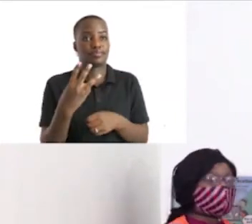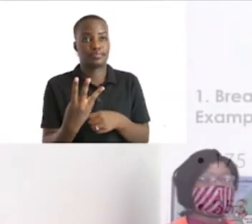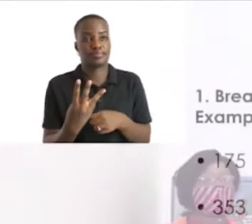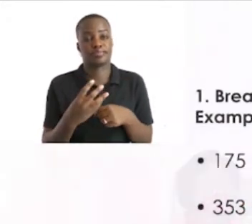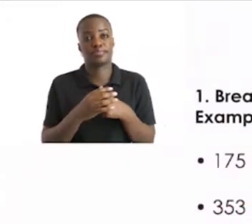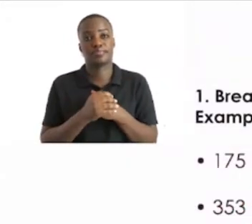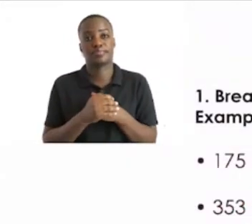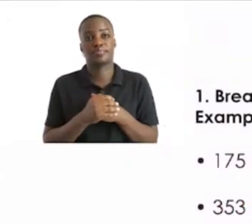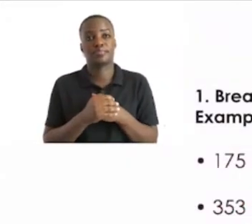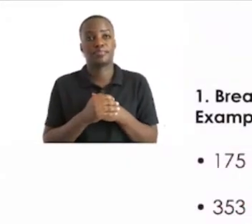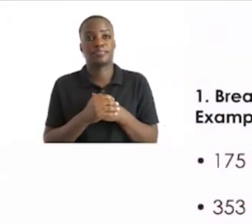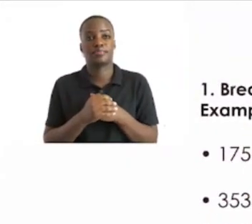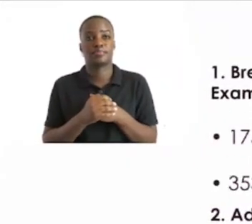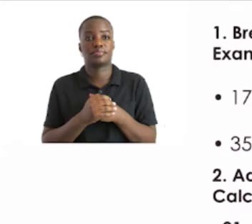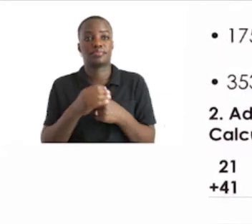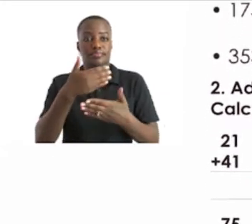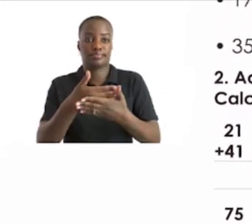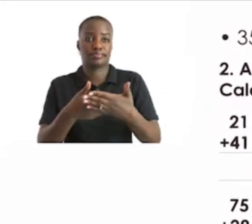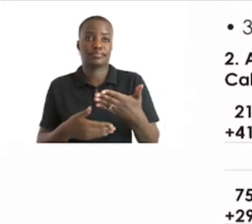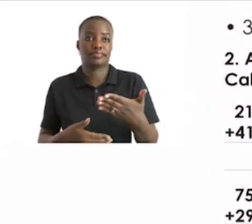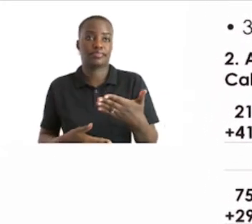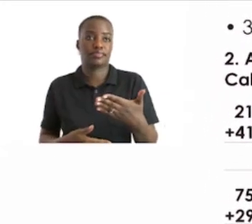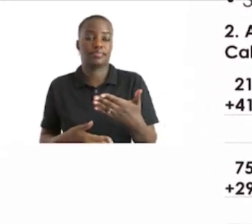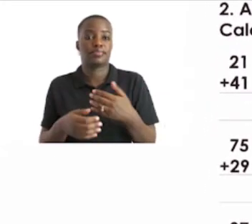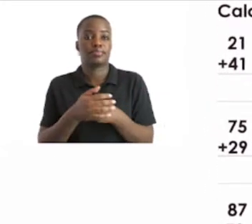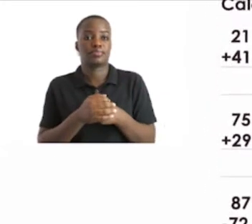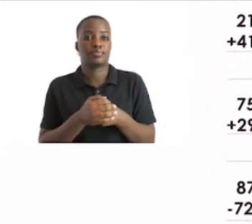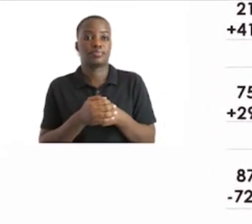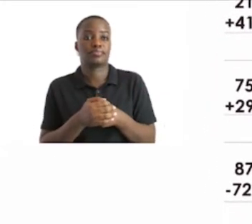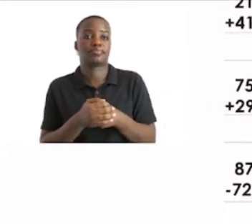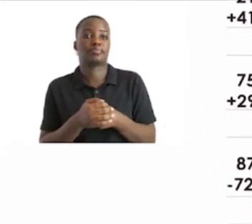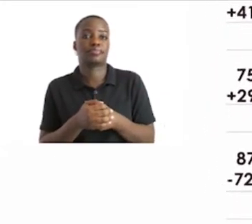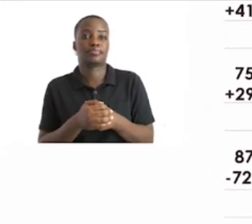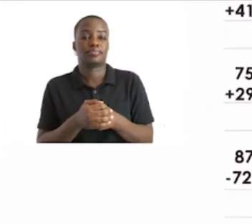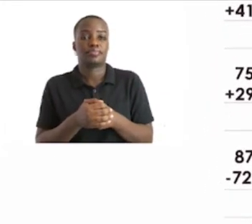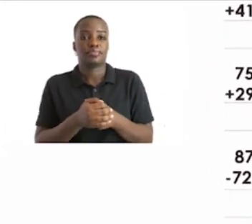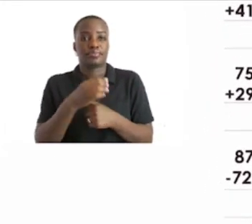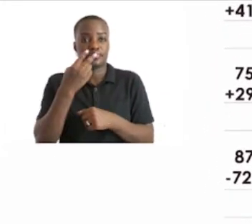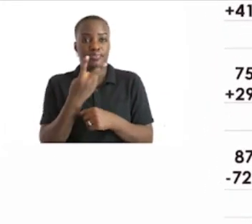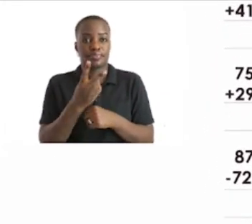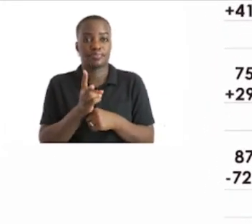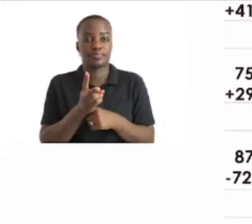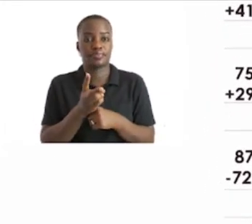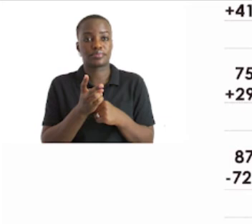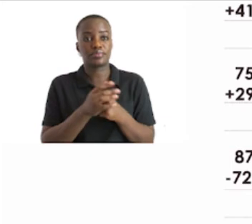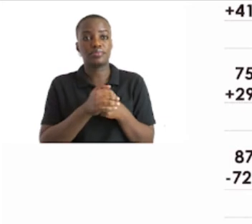number 3 in our booklets. If you go down to the page, you can see that it says